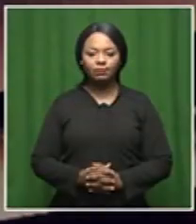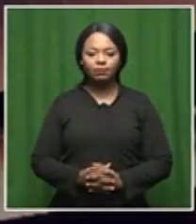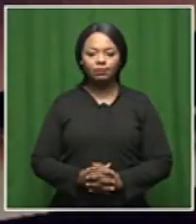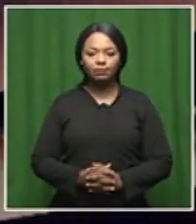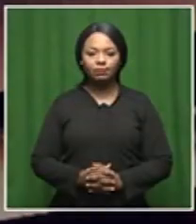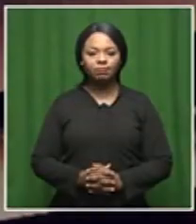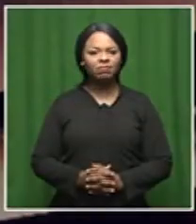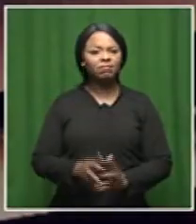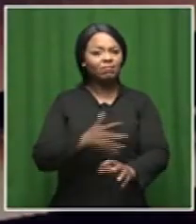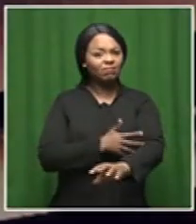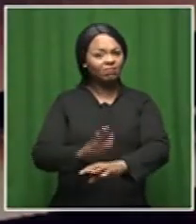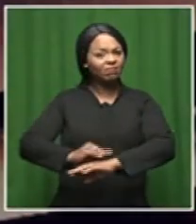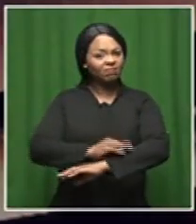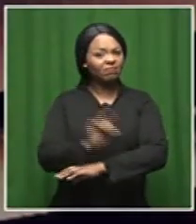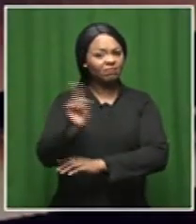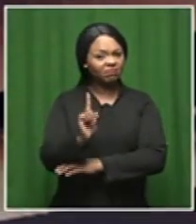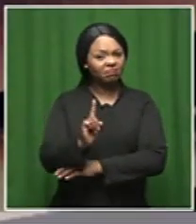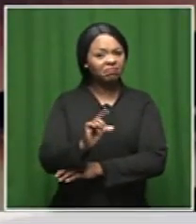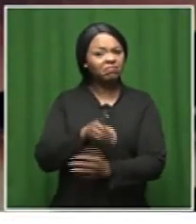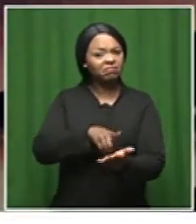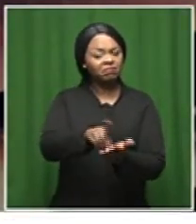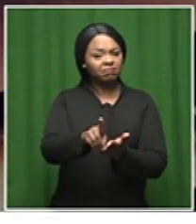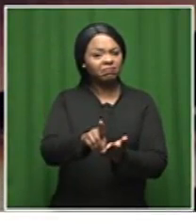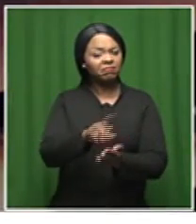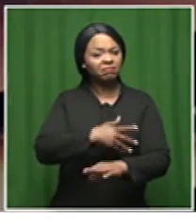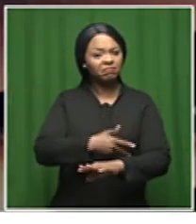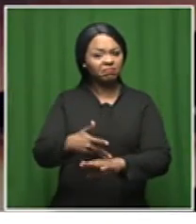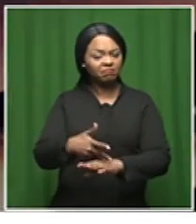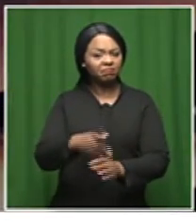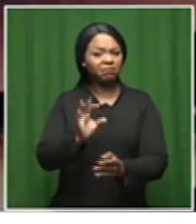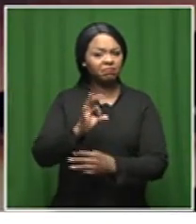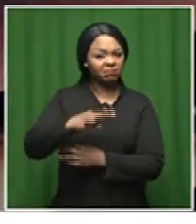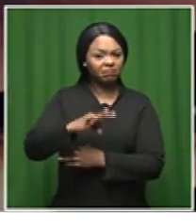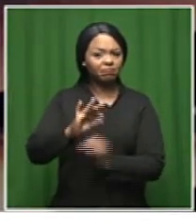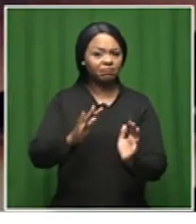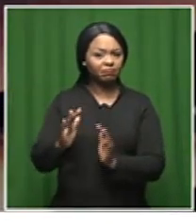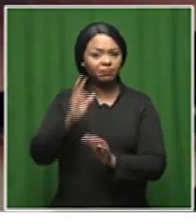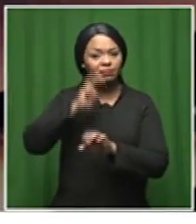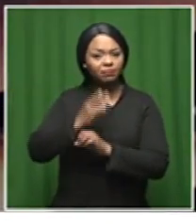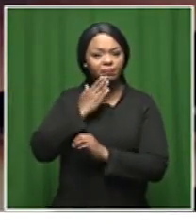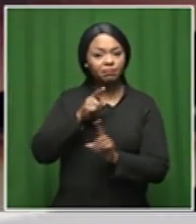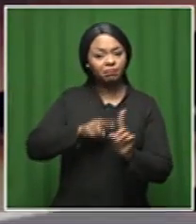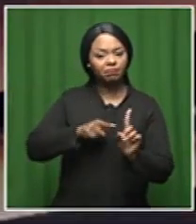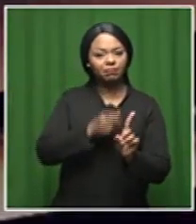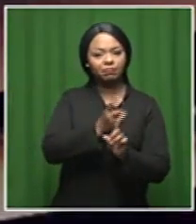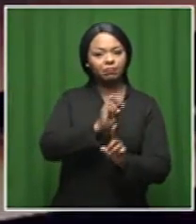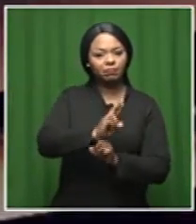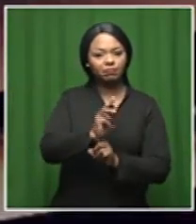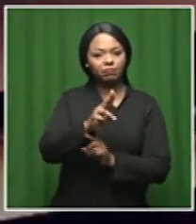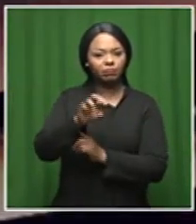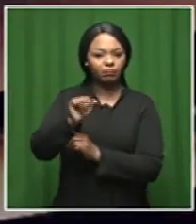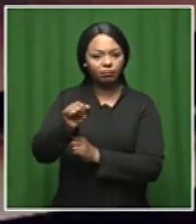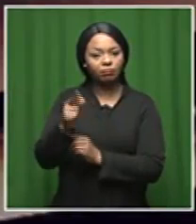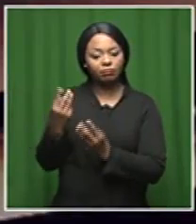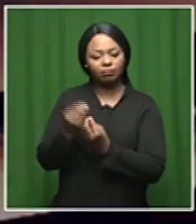What are blood cancers? How are stem cells donated? And who do we need as donors? Hello and welcome. I'm your host, Dr. Mosam Tombene, and signing with